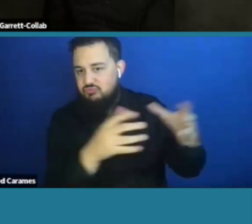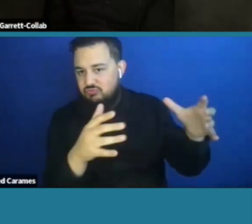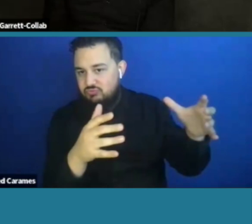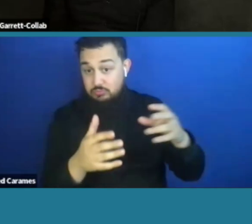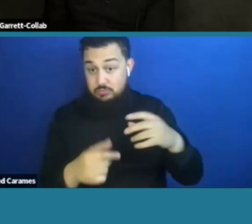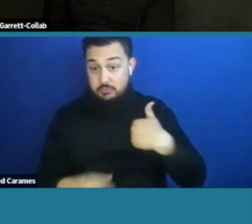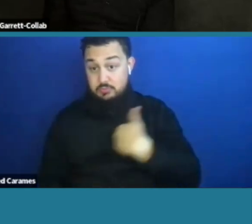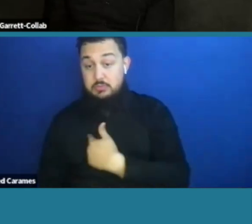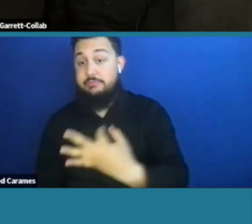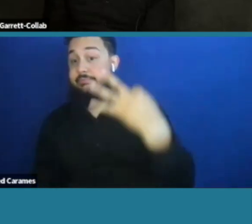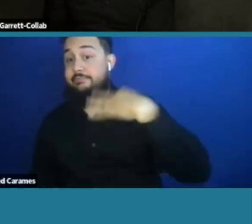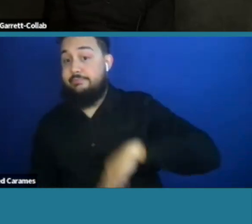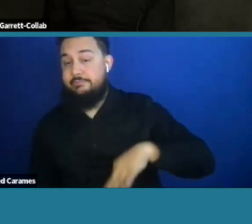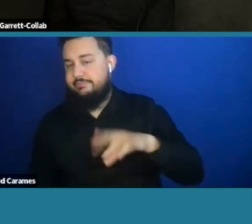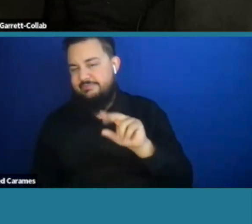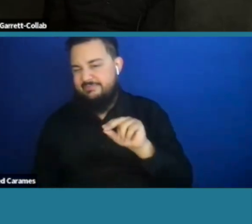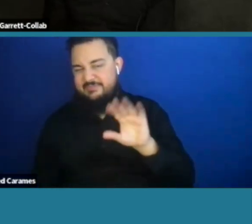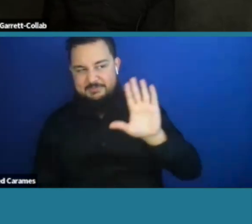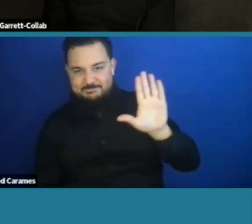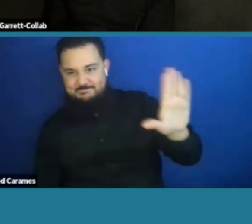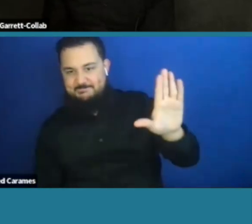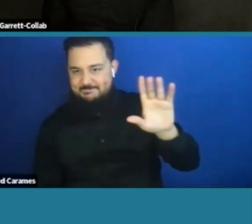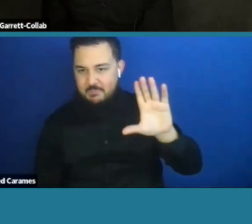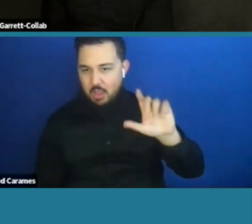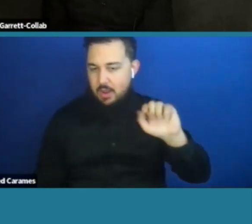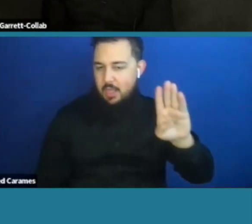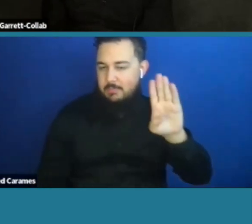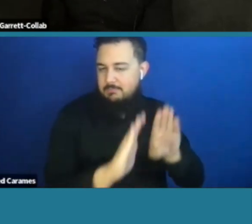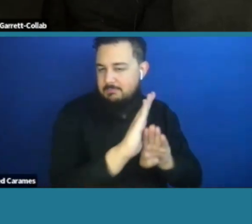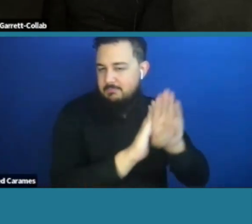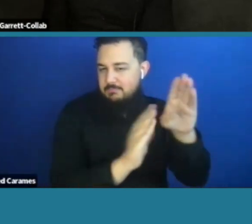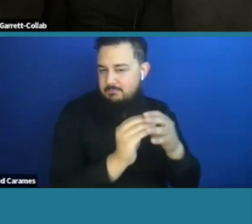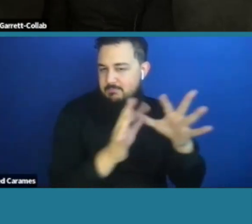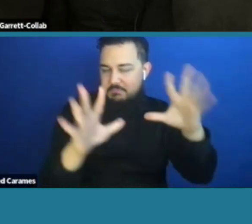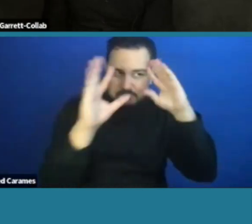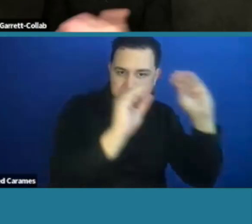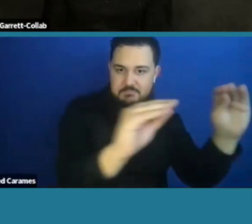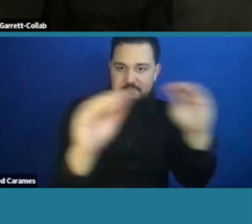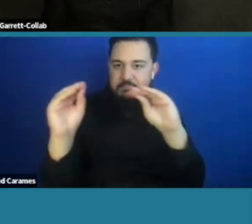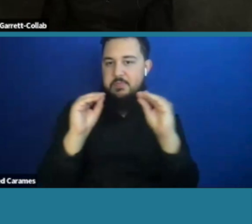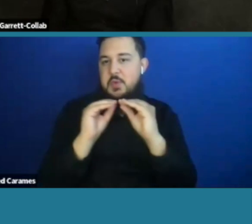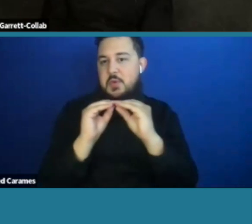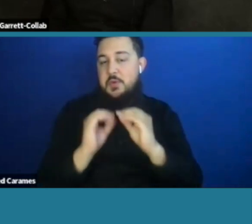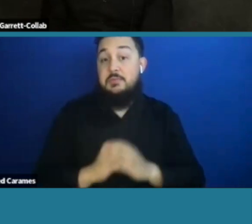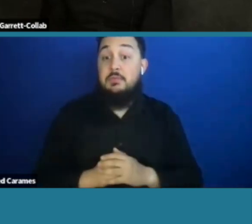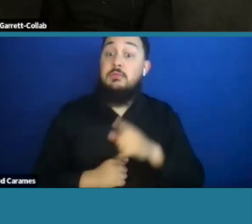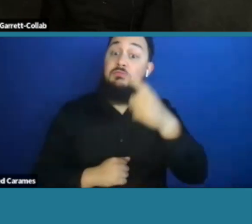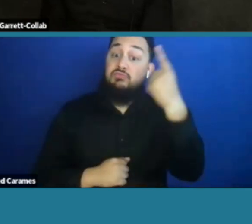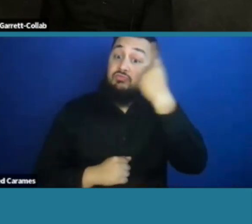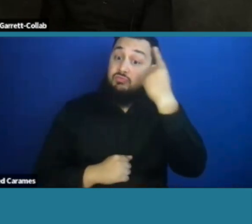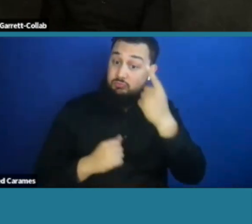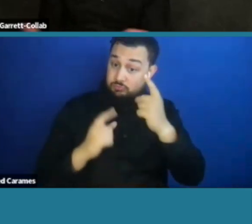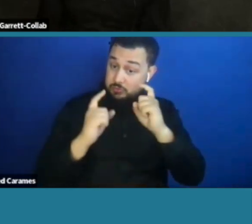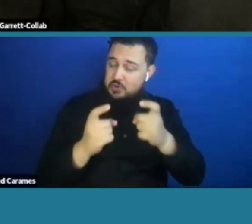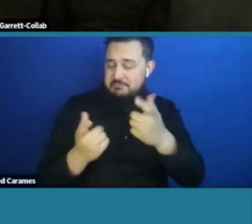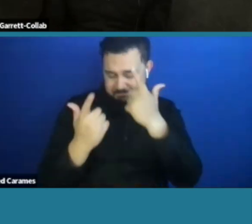going to further the development of access for everyone in these cultural spaces. So if you would like to make a donation, feel free. And we thank you